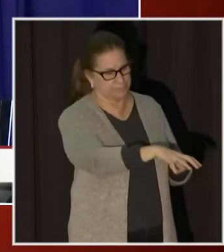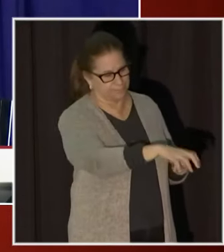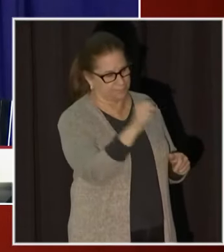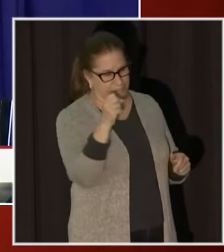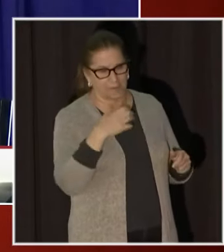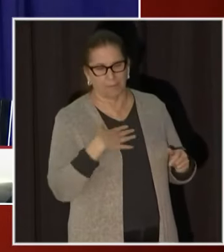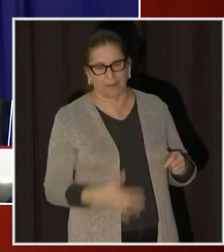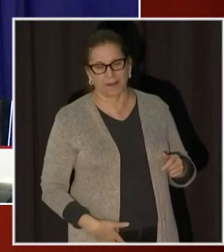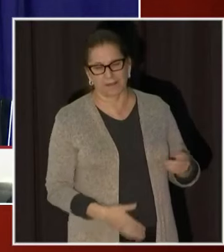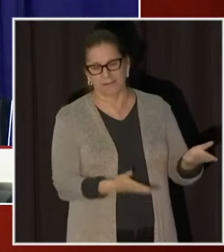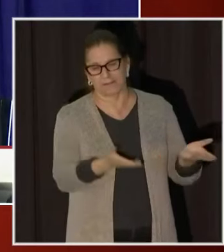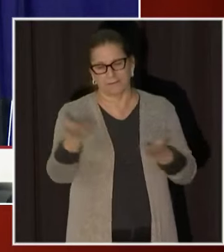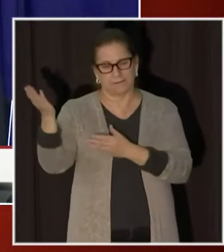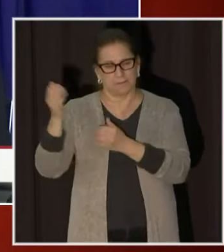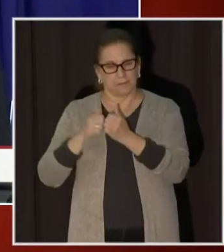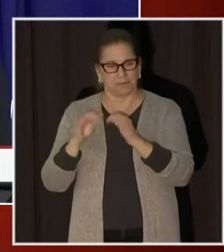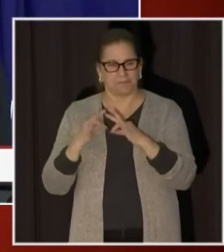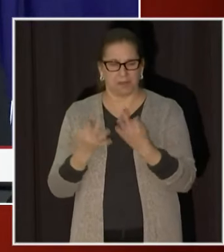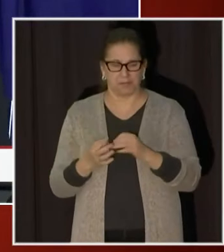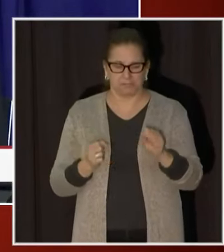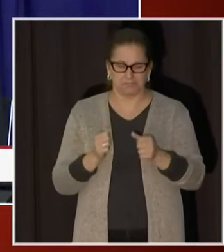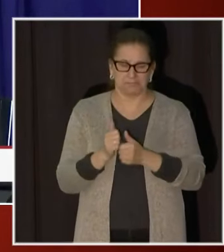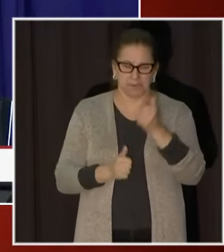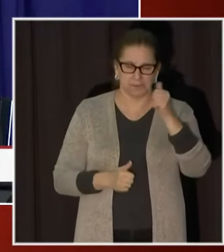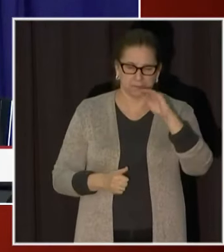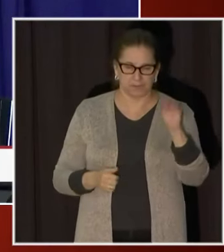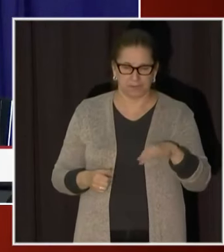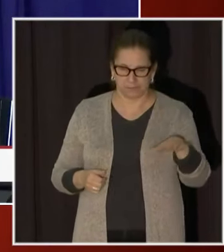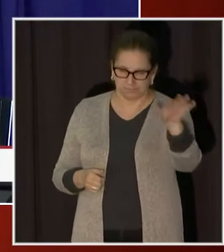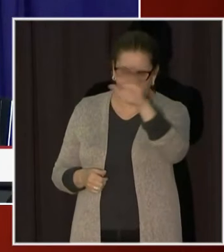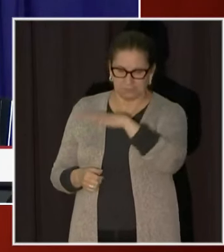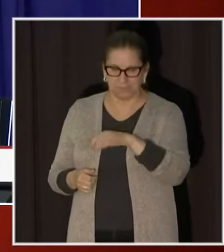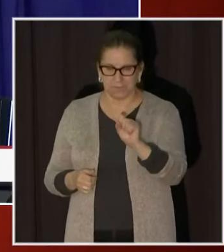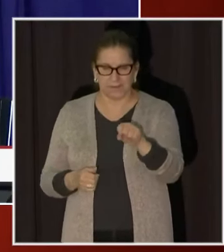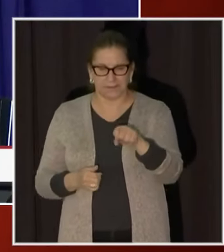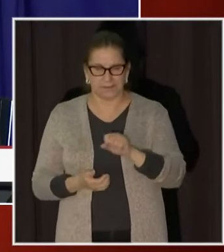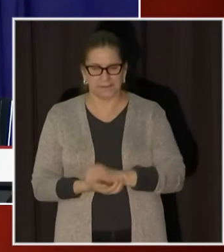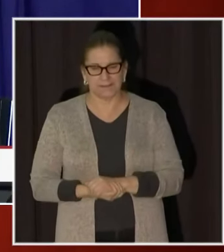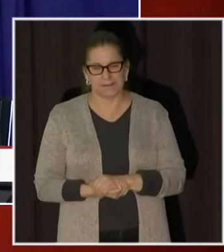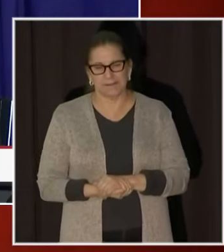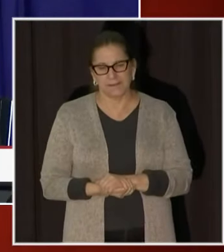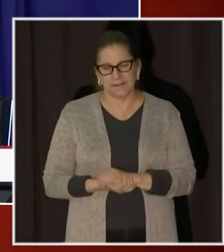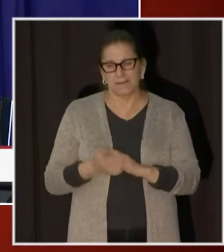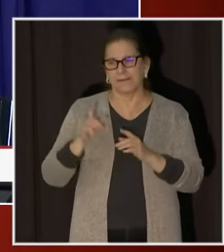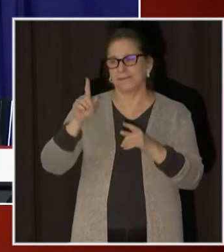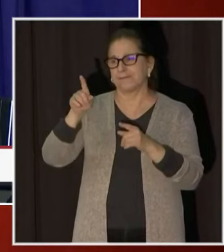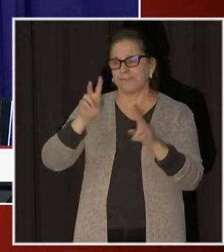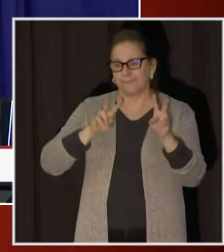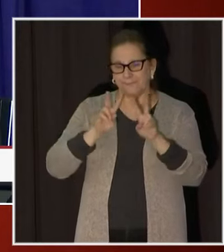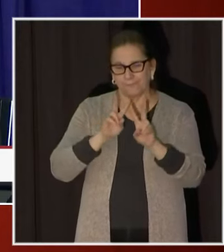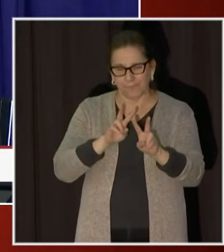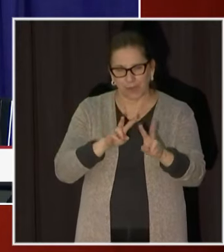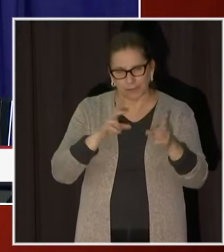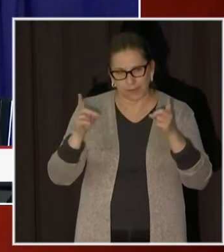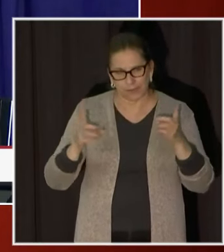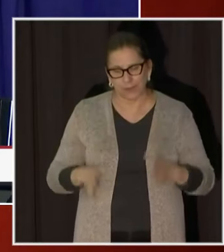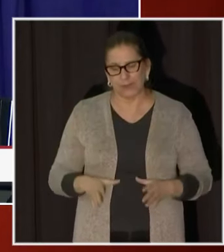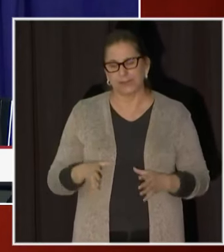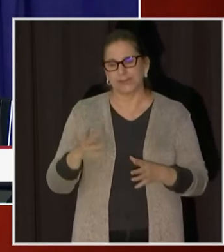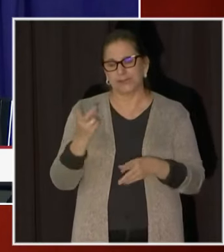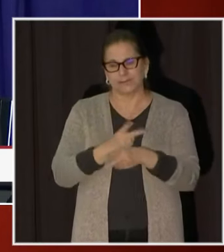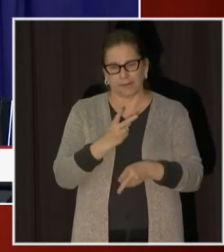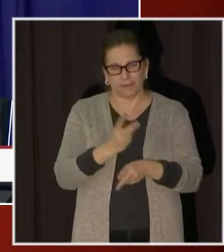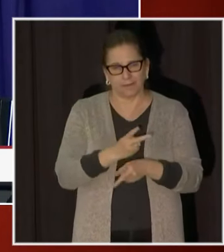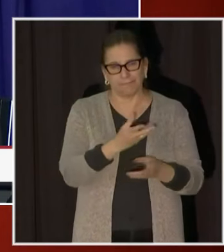readily. The mayor's charged me with speaking to the funeral directors and making sure that their questions are answered. And